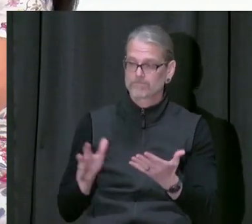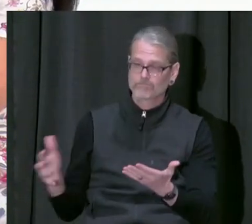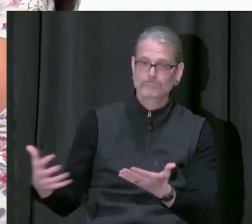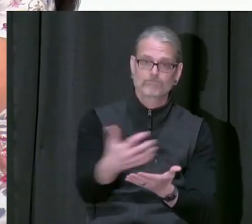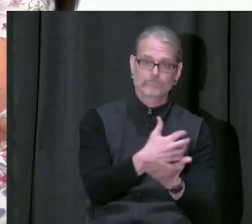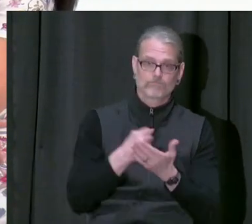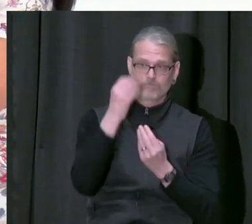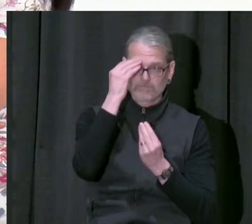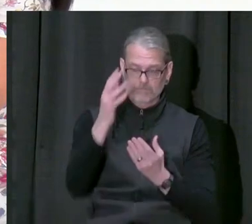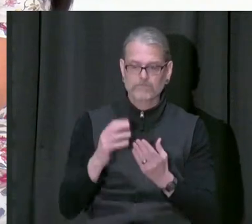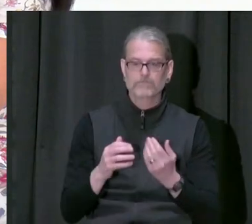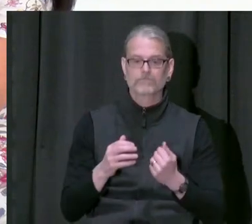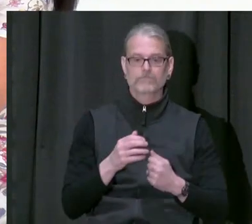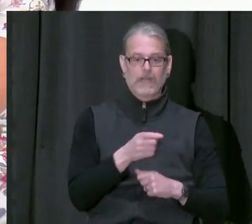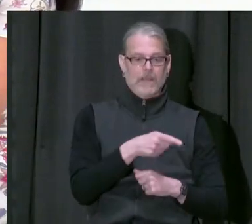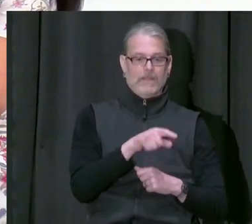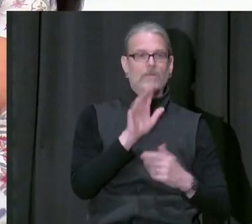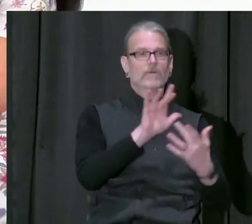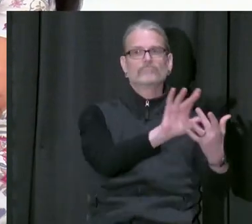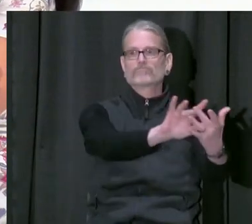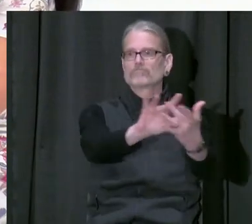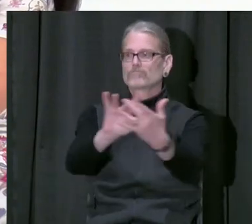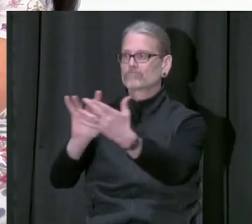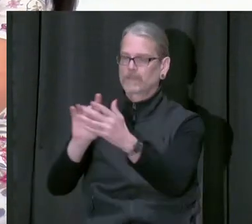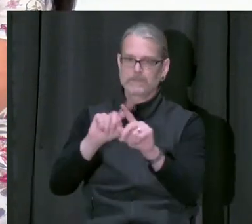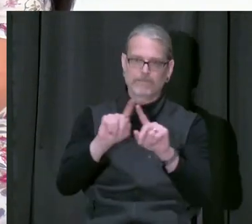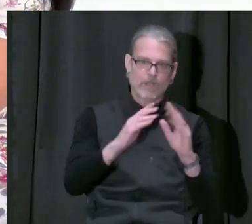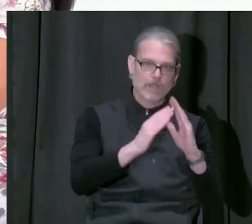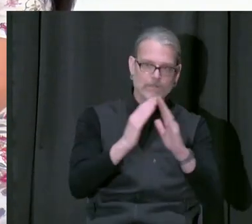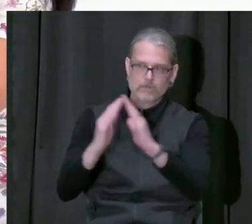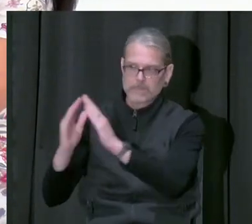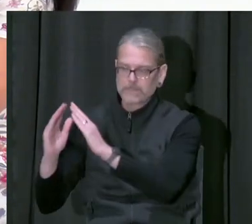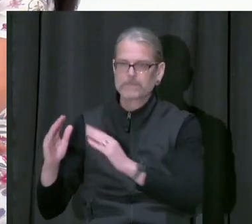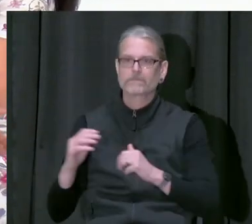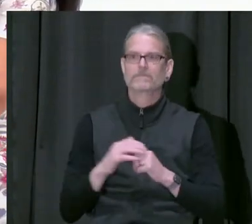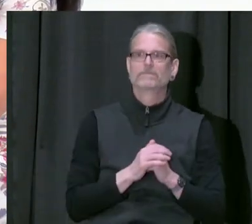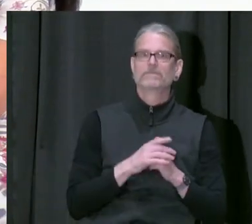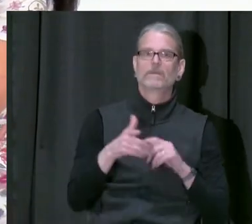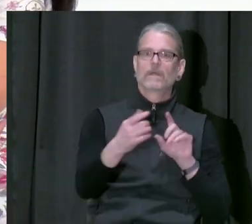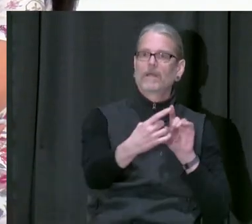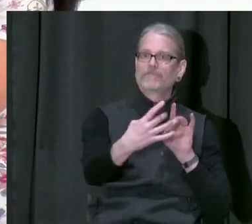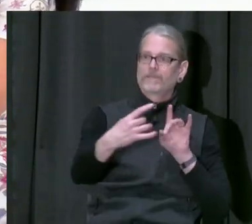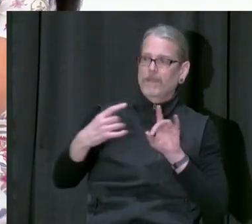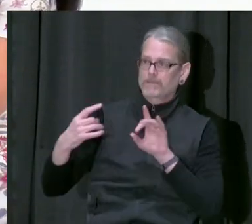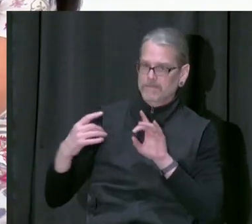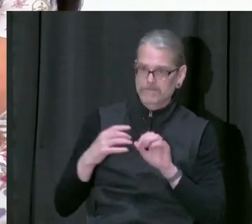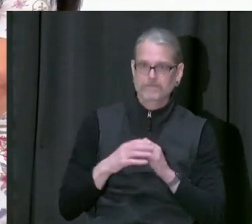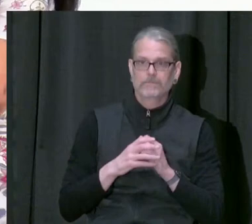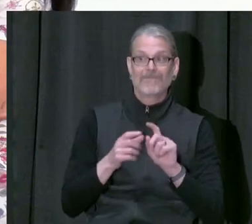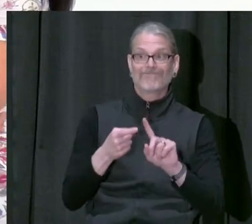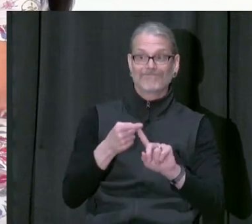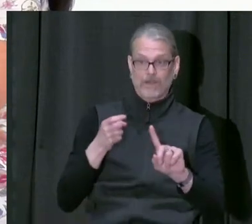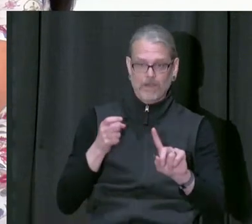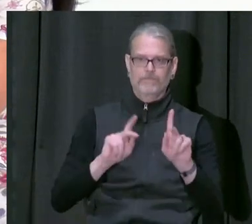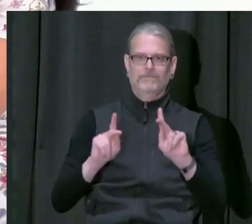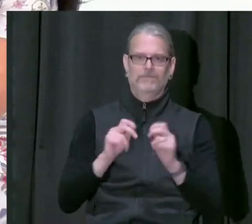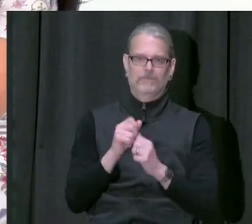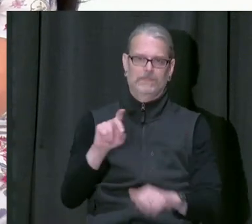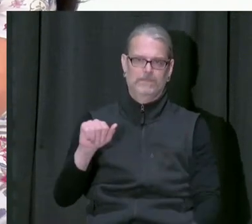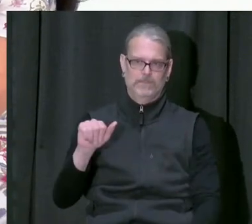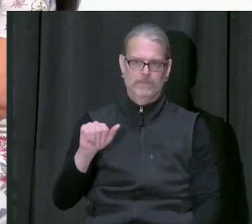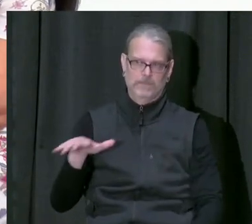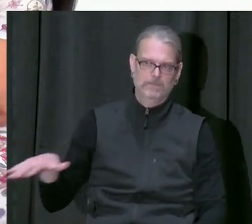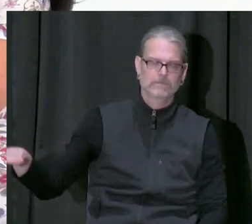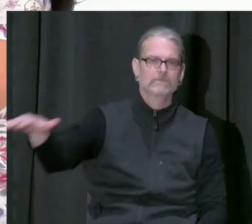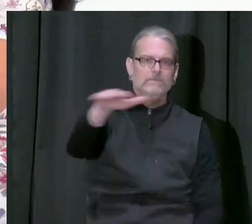They reach out to communities. And they provide feedback from people with disabilities on the features being